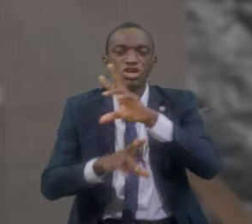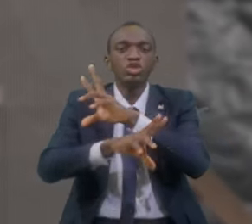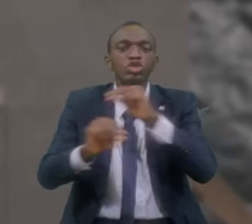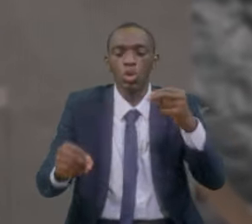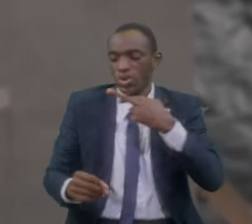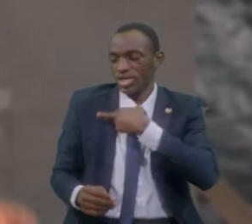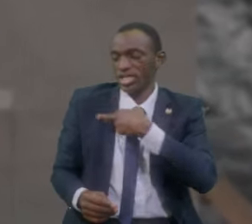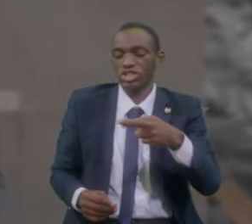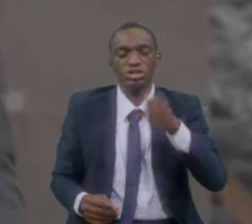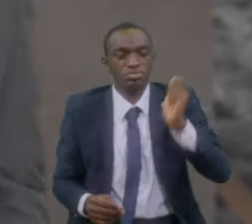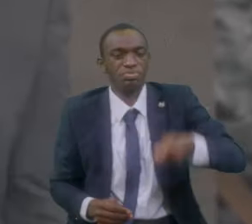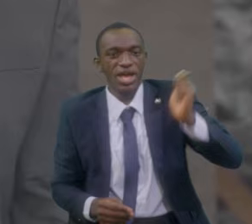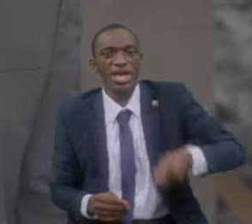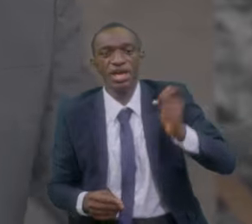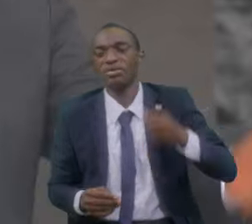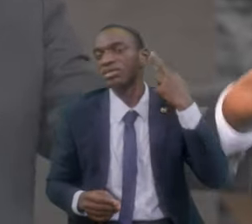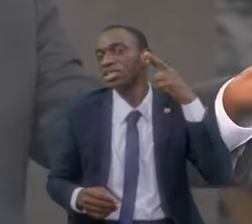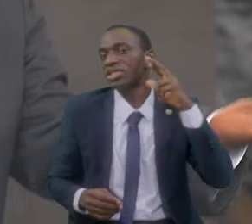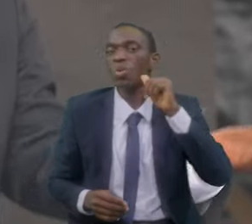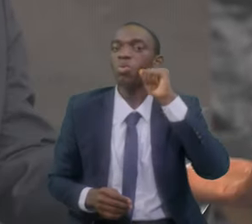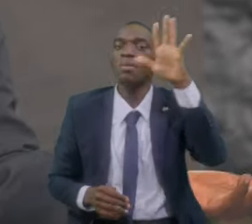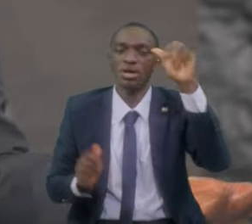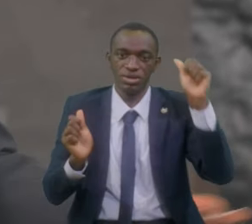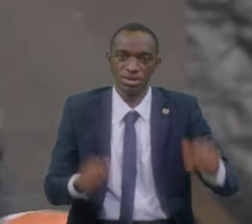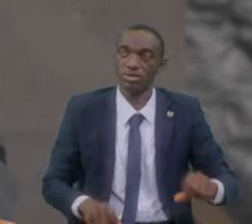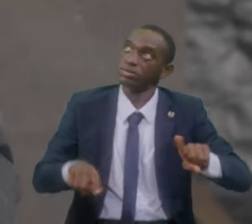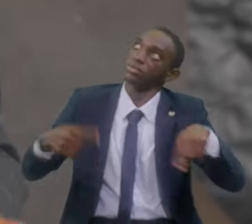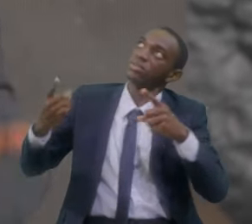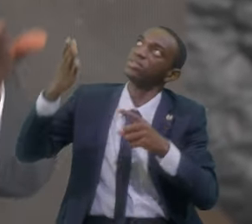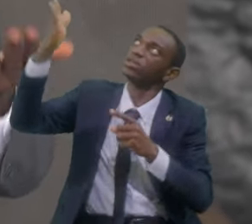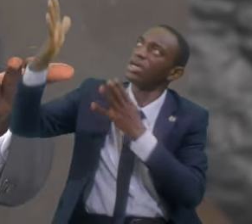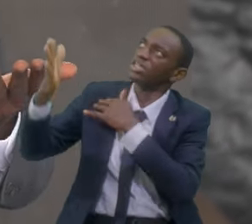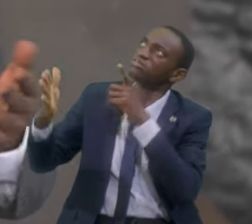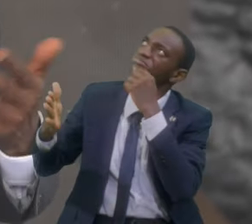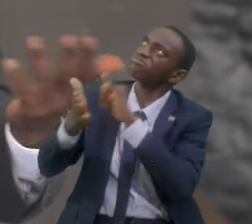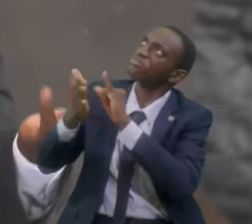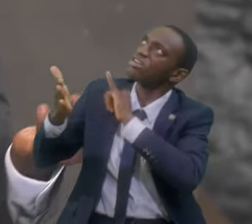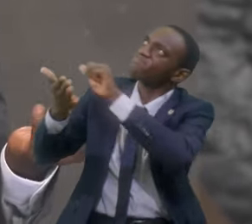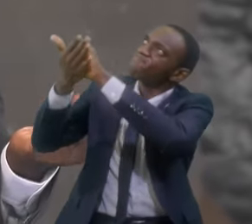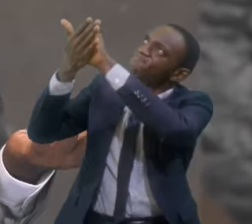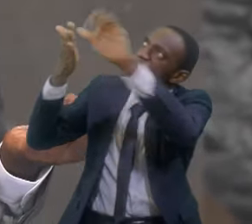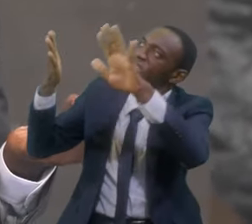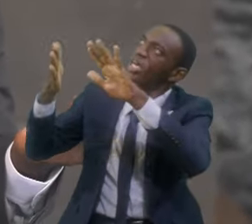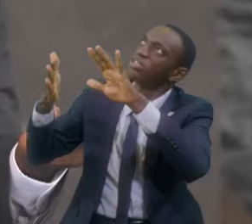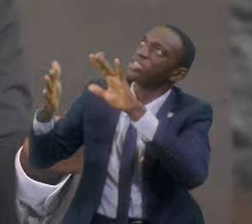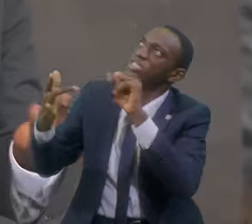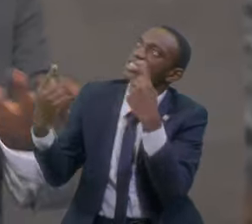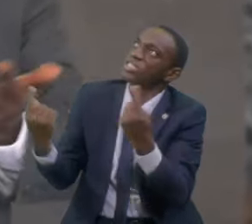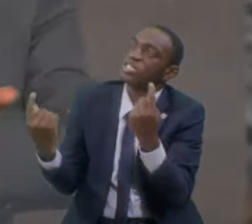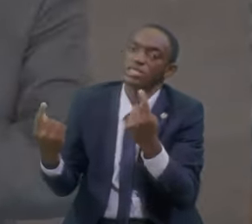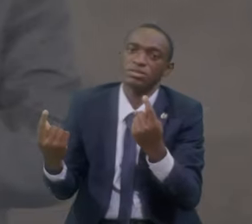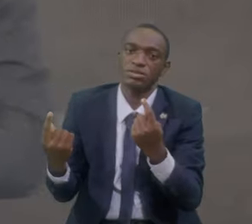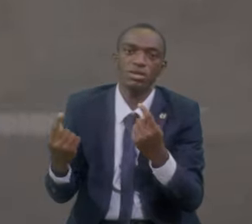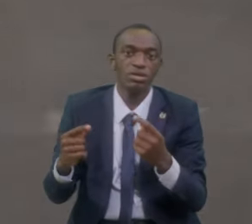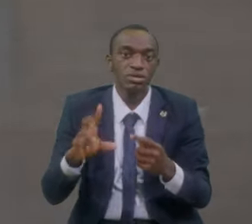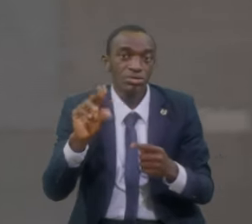ringing woman can go there and blot out the sin, my brother, no priest, my